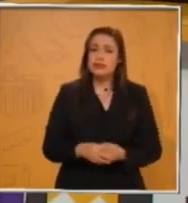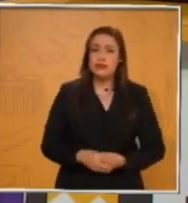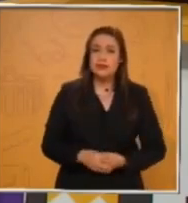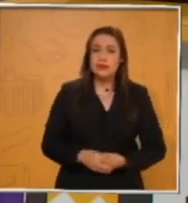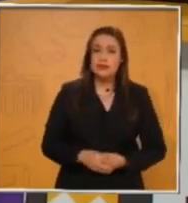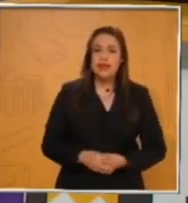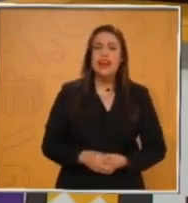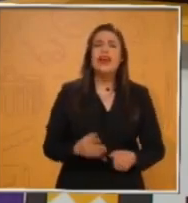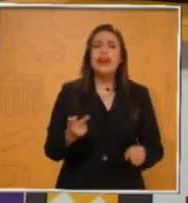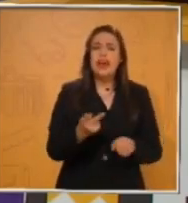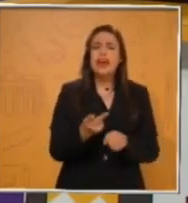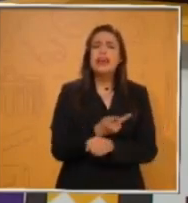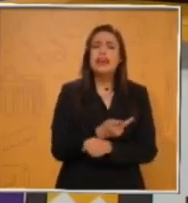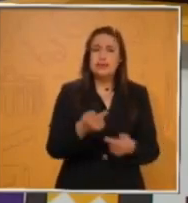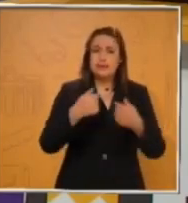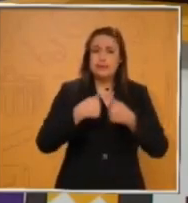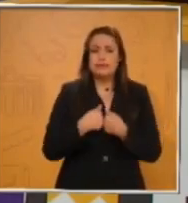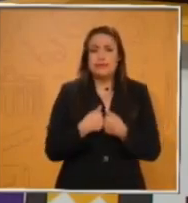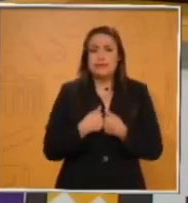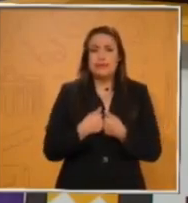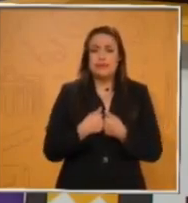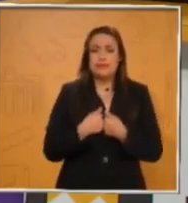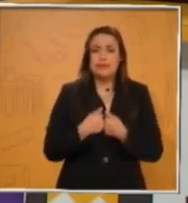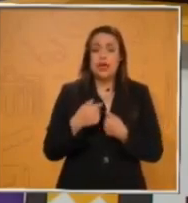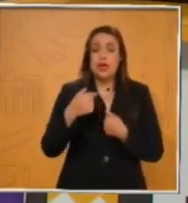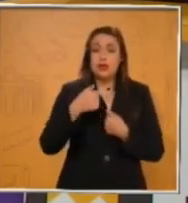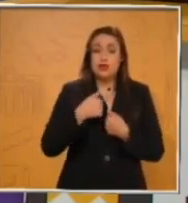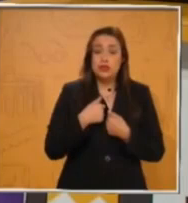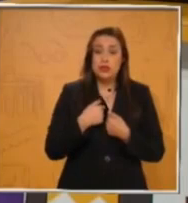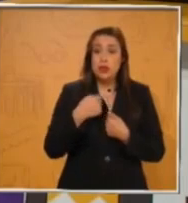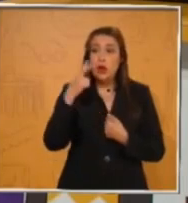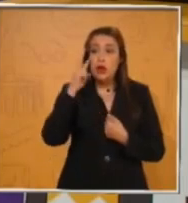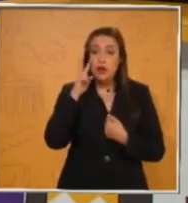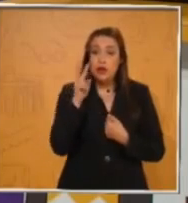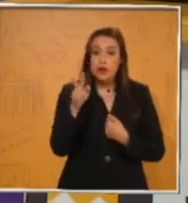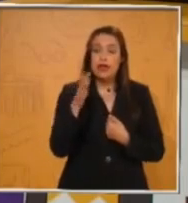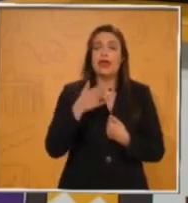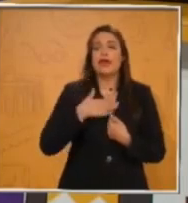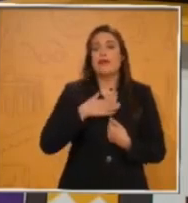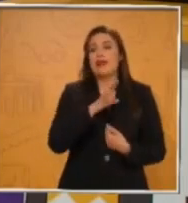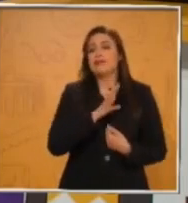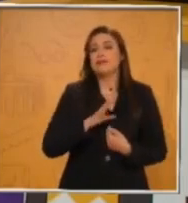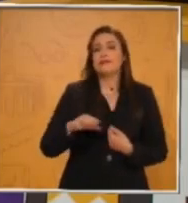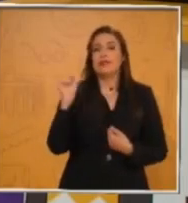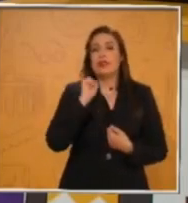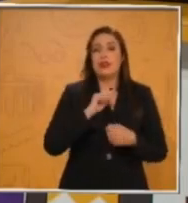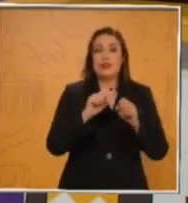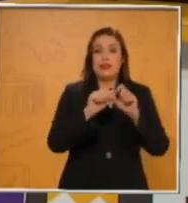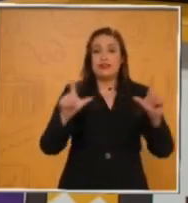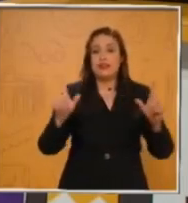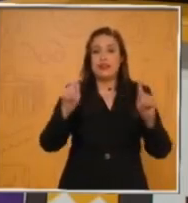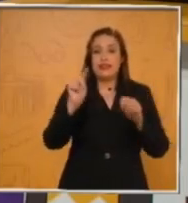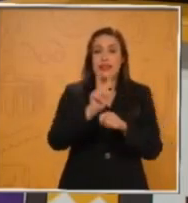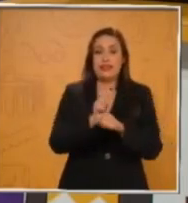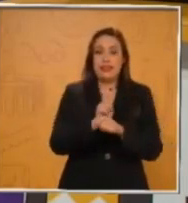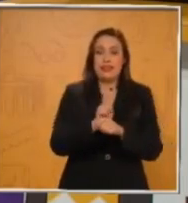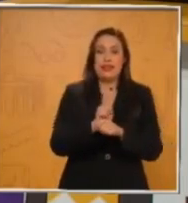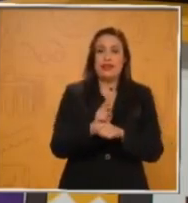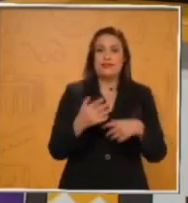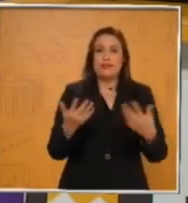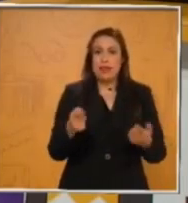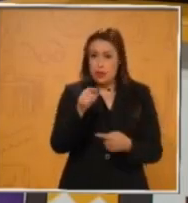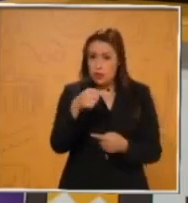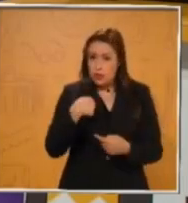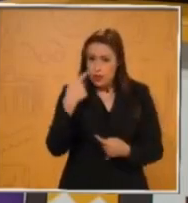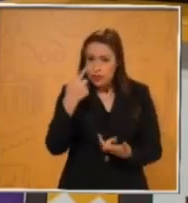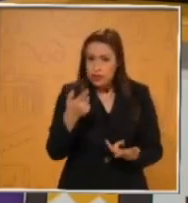What is happening with me? I watch my favorite TV program, Stranger Things. Have you ever watched it?